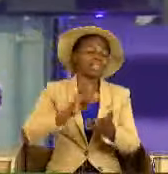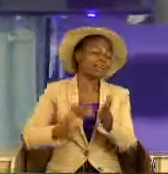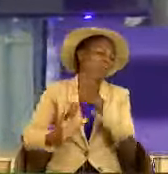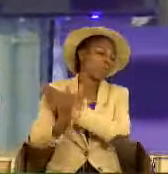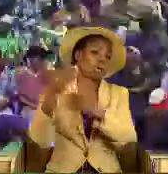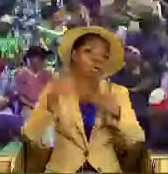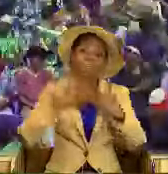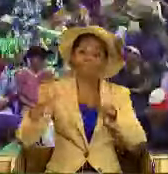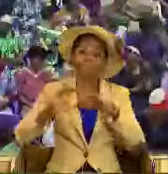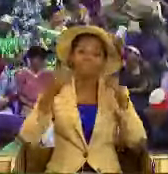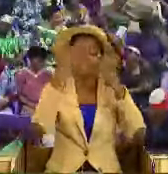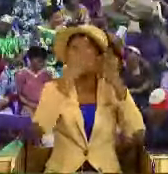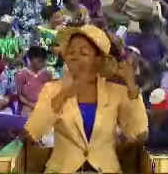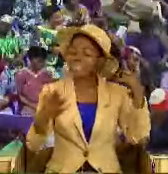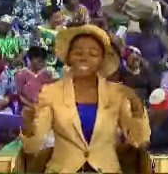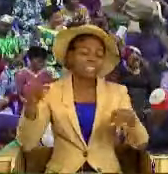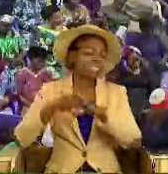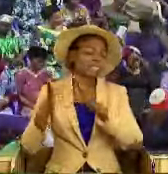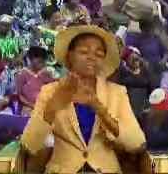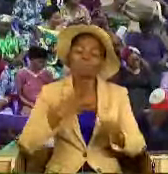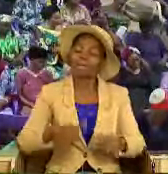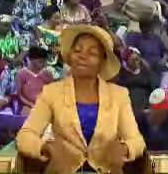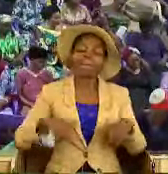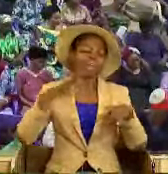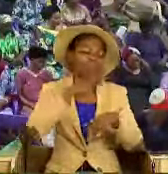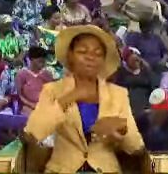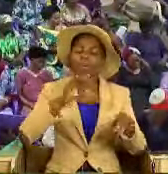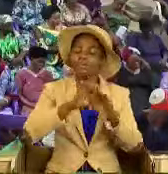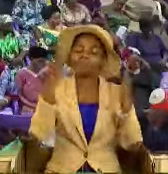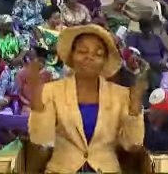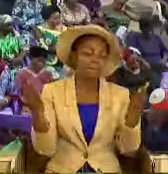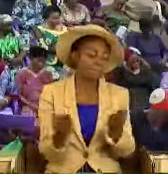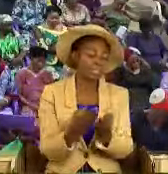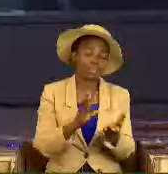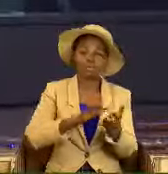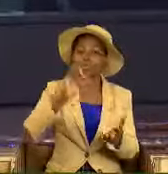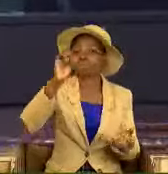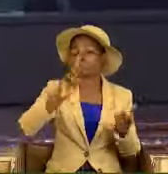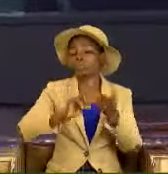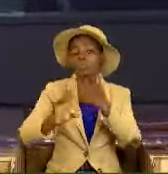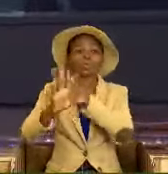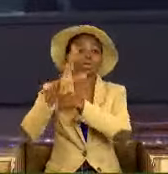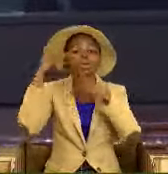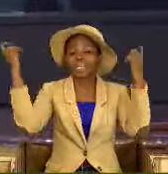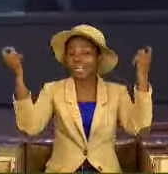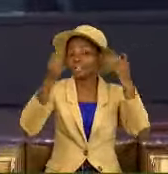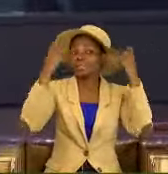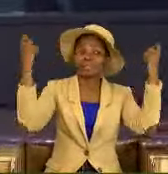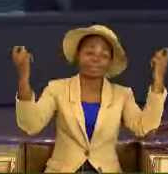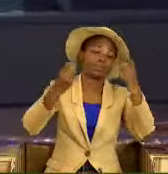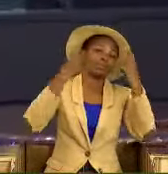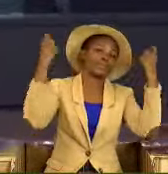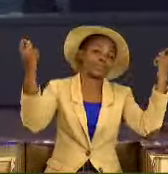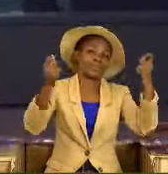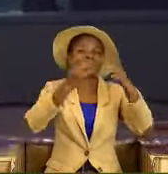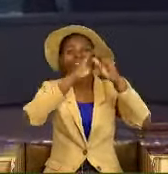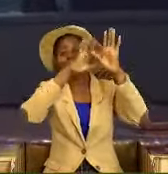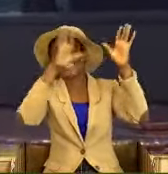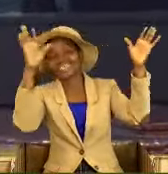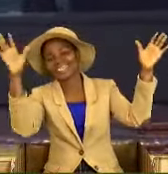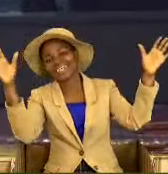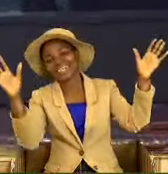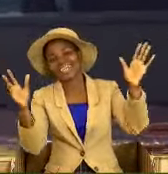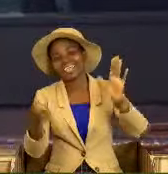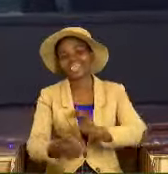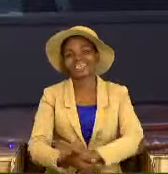Hallelujah to the glory of God m is here this morning to magnify the God we Ser M on fire miracle ministry not too long ago she lost her mother and she